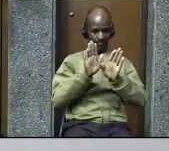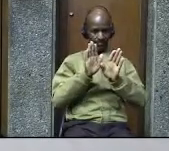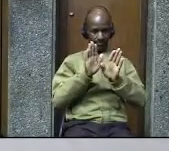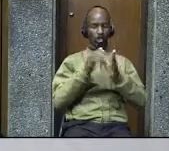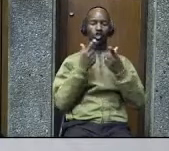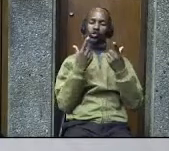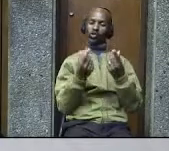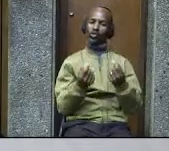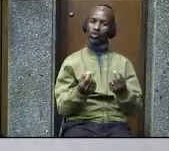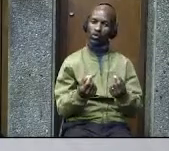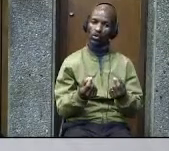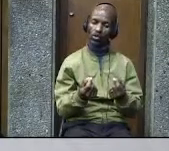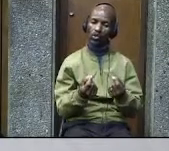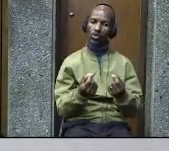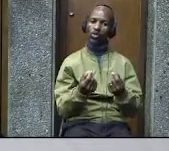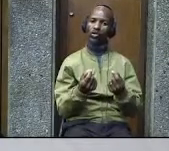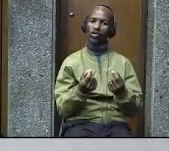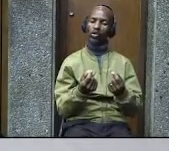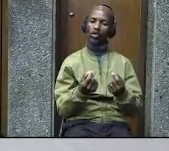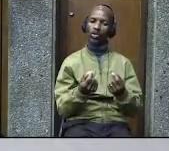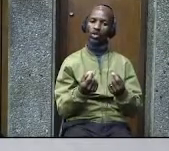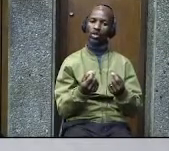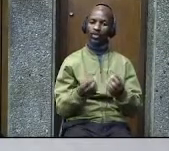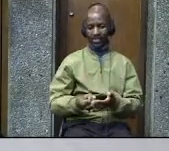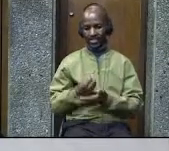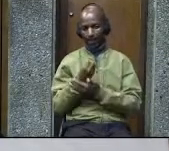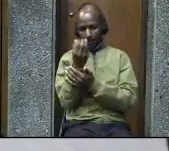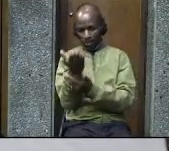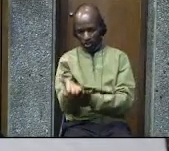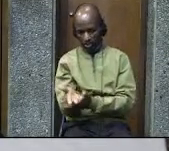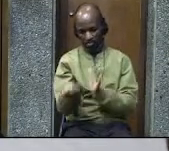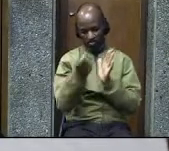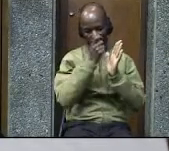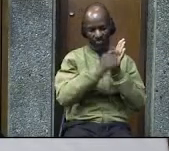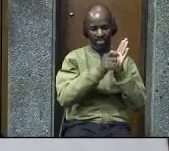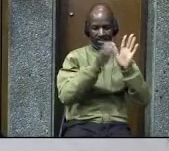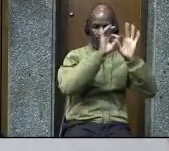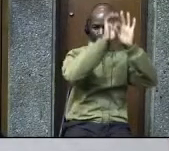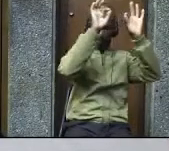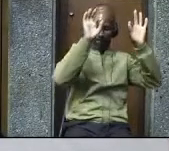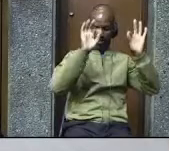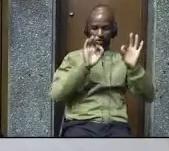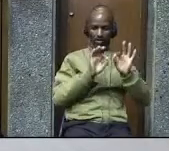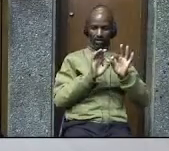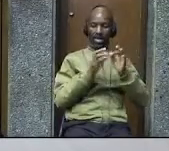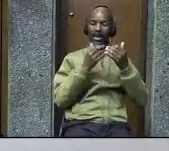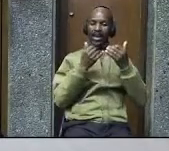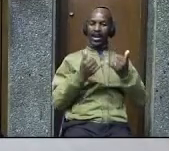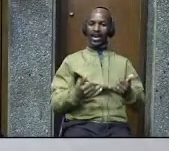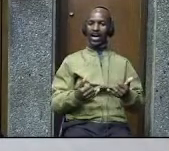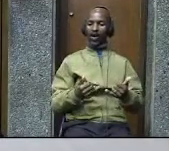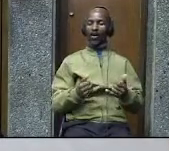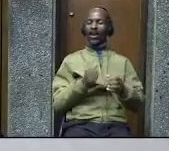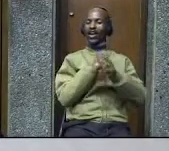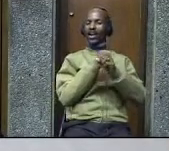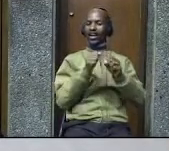to do the submission in a written form. So